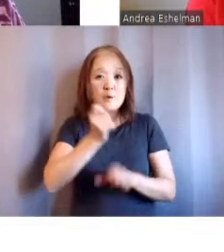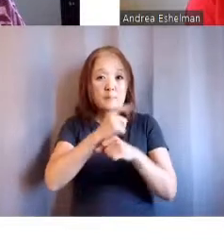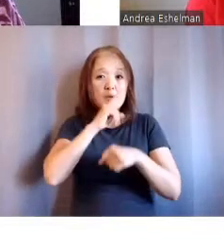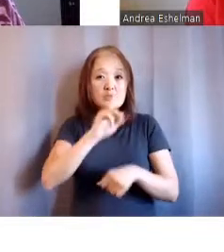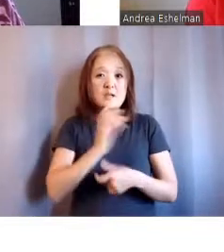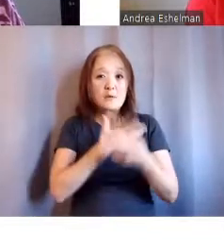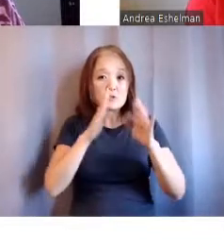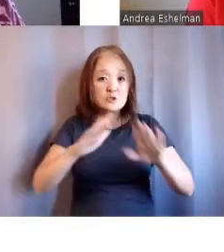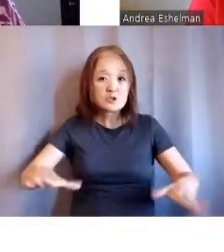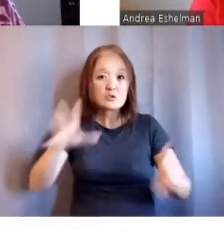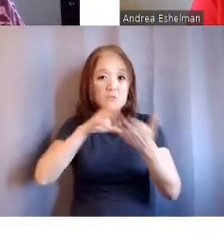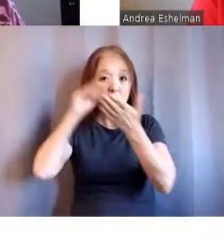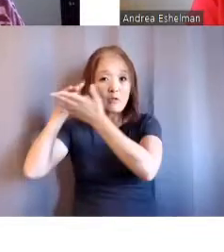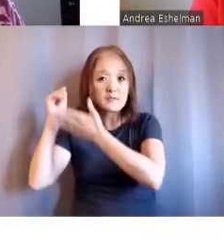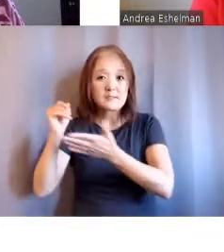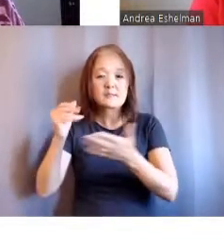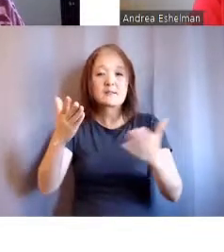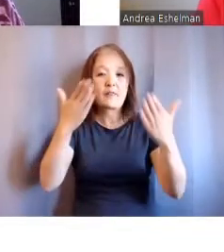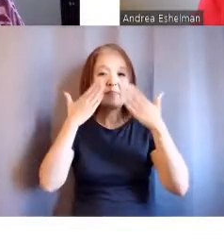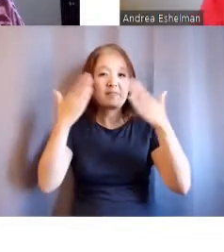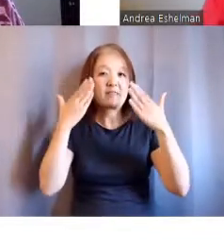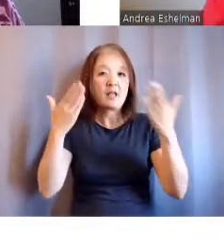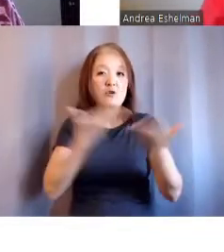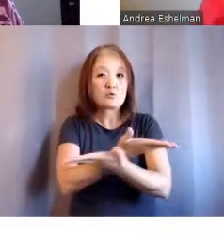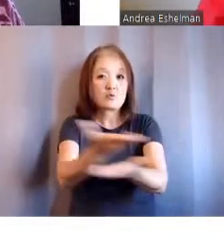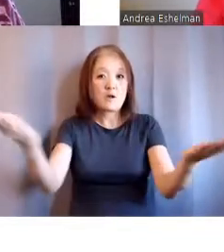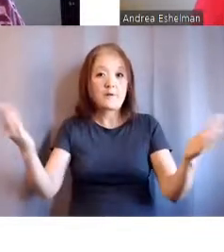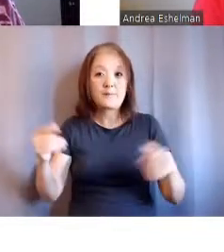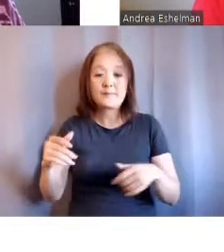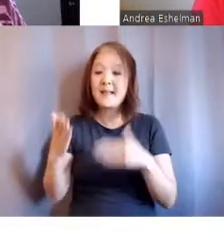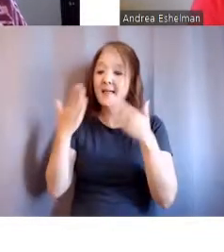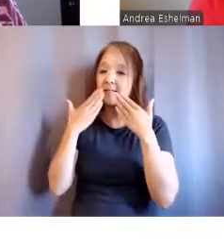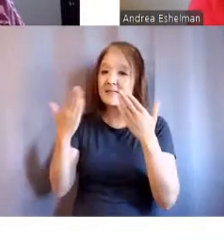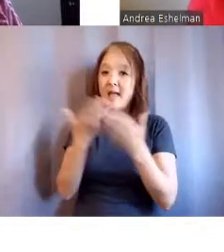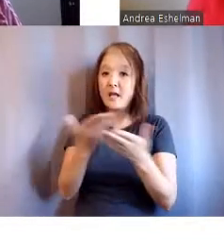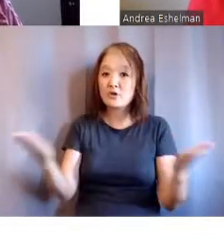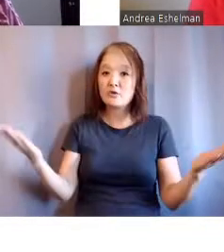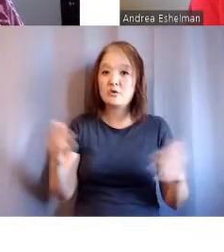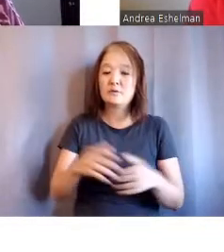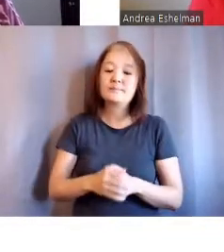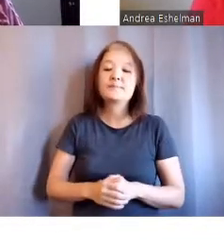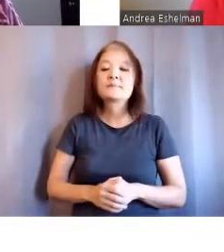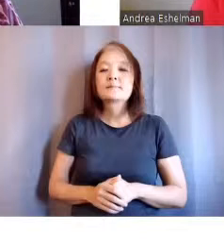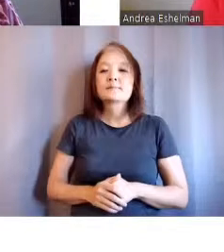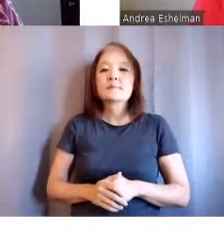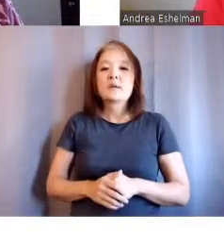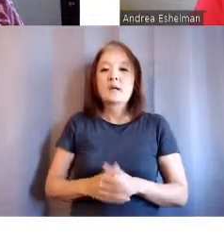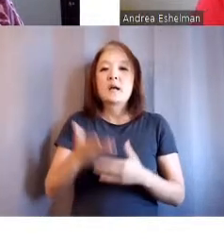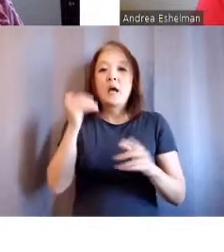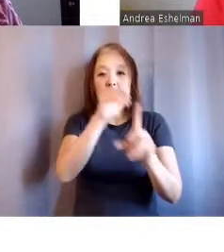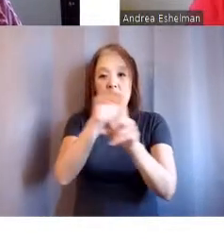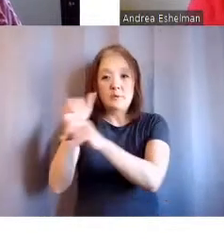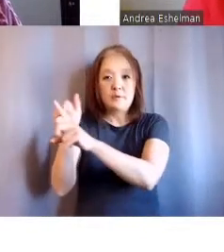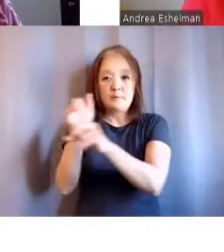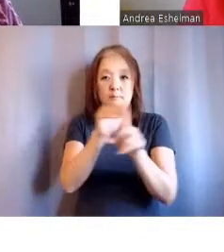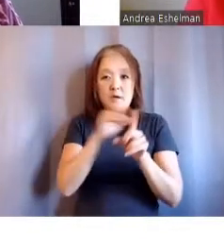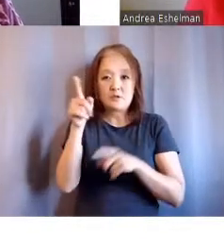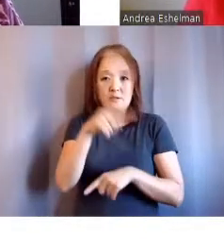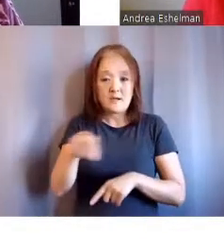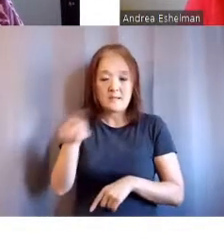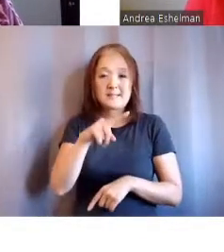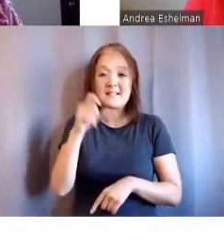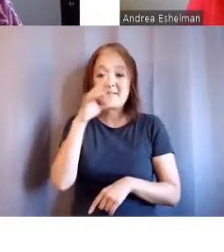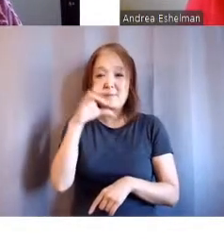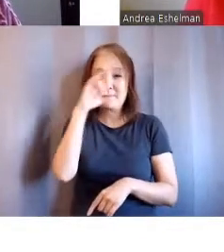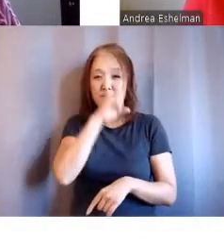you all. Great. Thank you, Corey. As we close, I just want to remind folks that if you missed